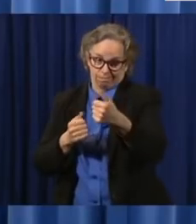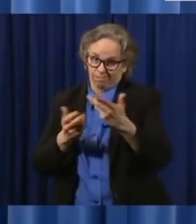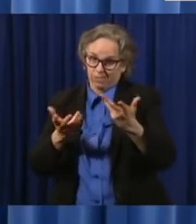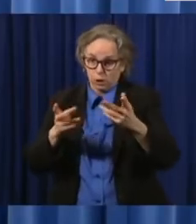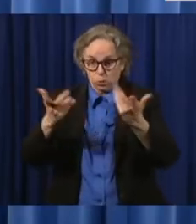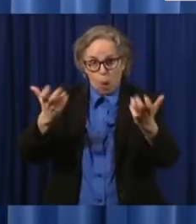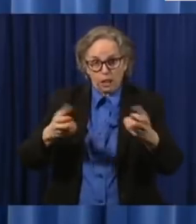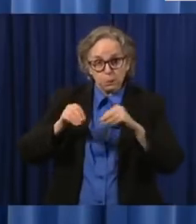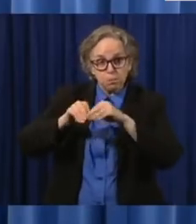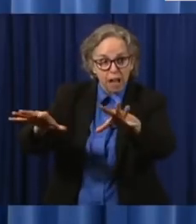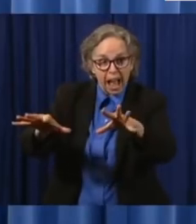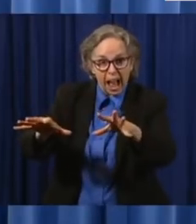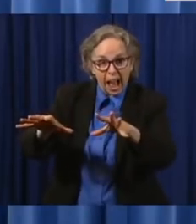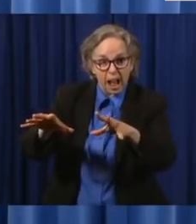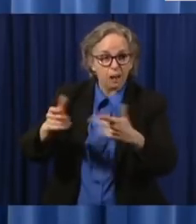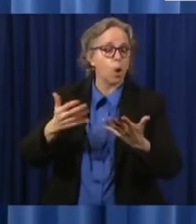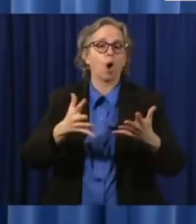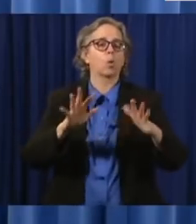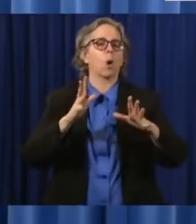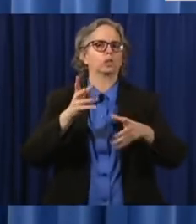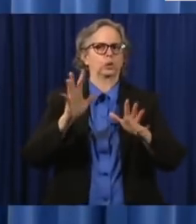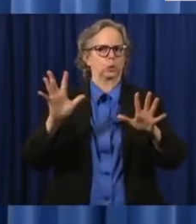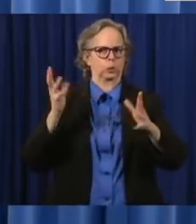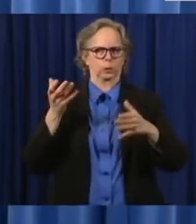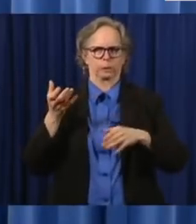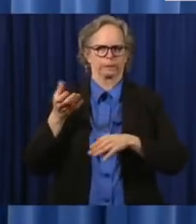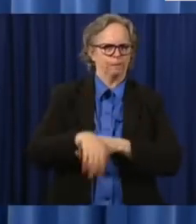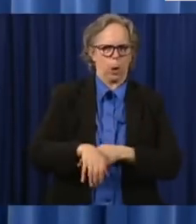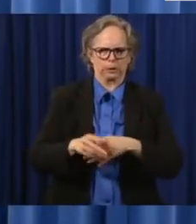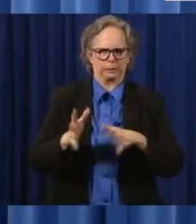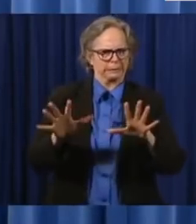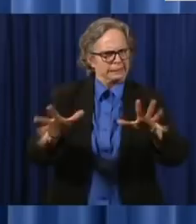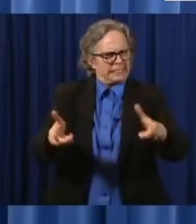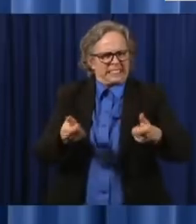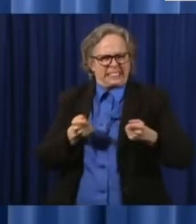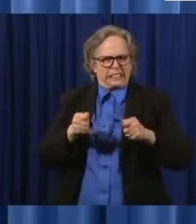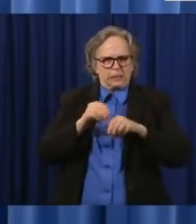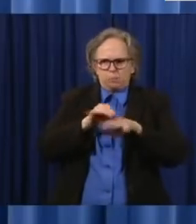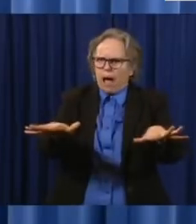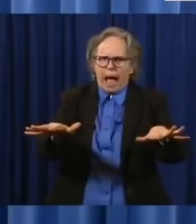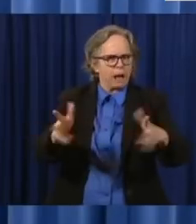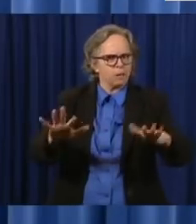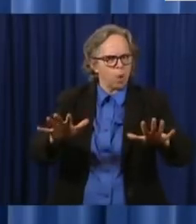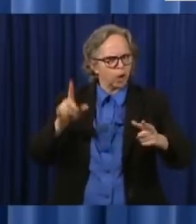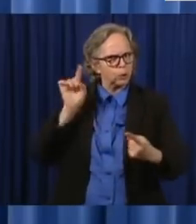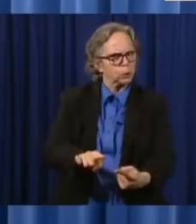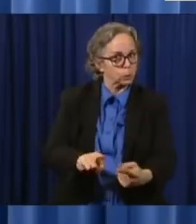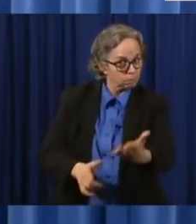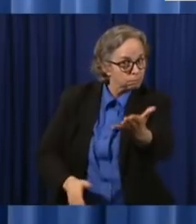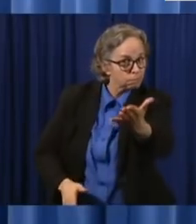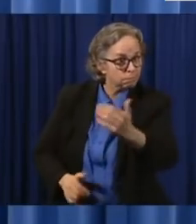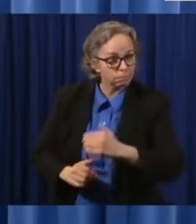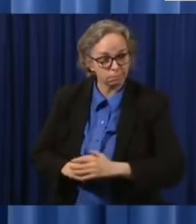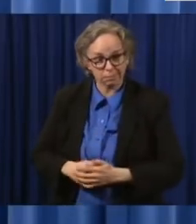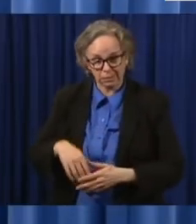would just repeat something I just said in the statement because I feel so strongly about it, that our ability